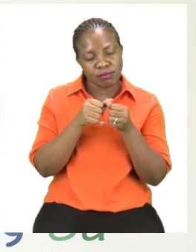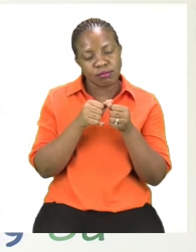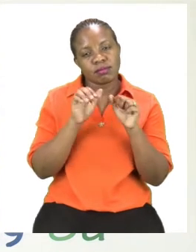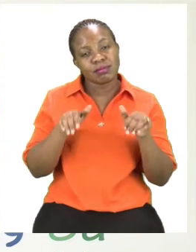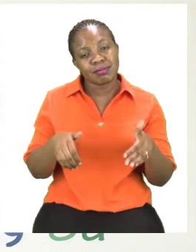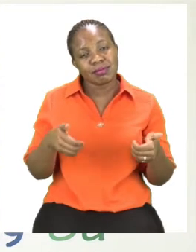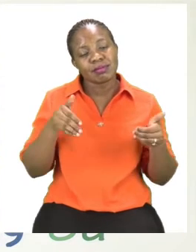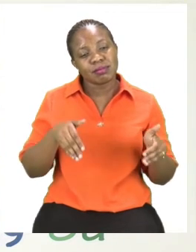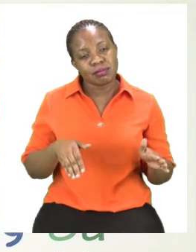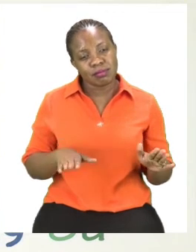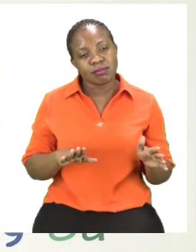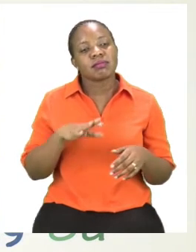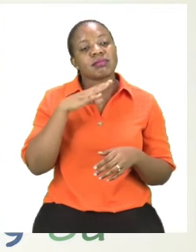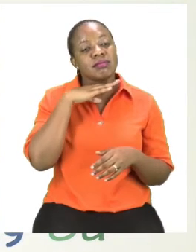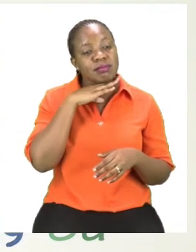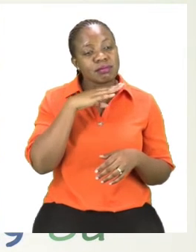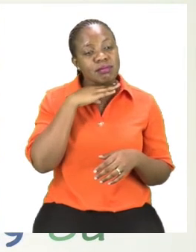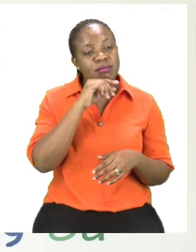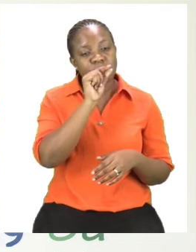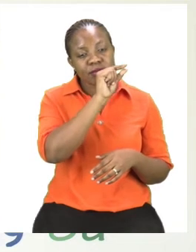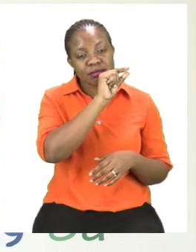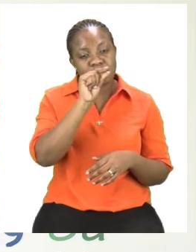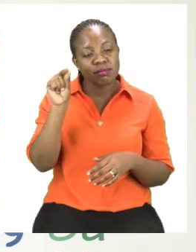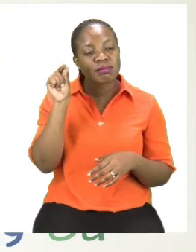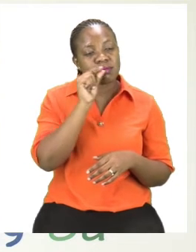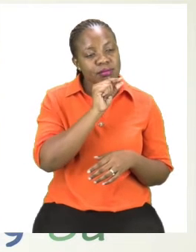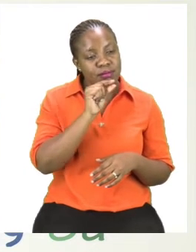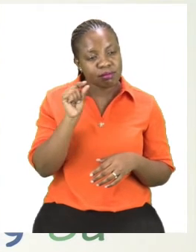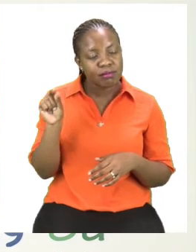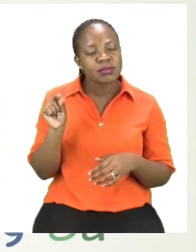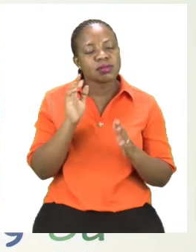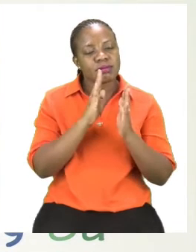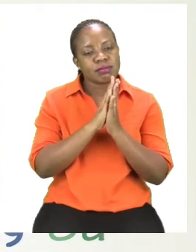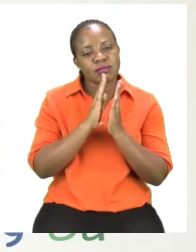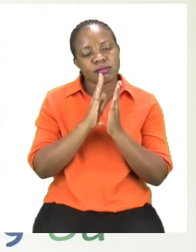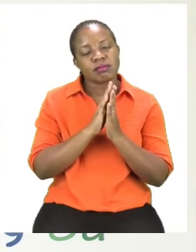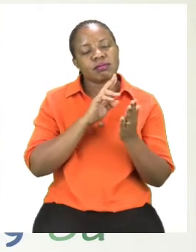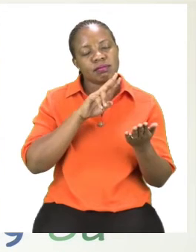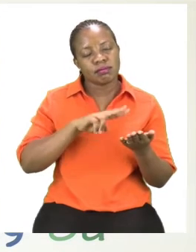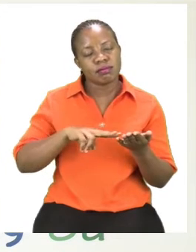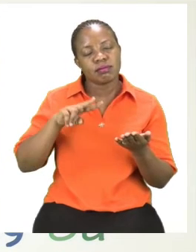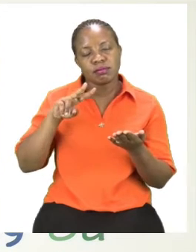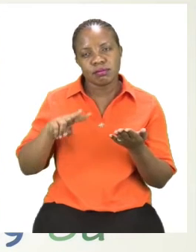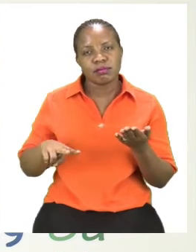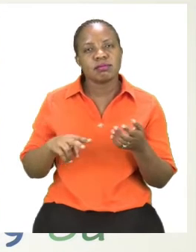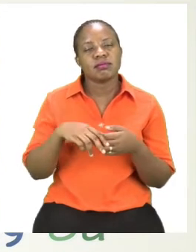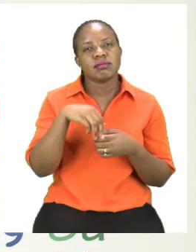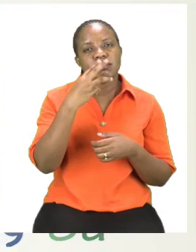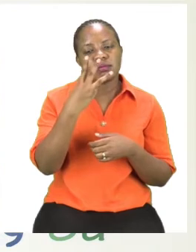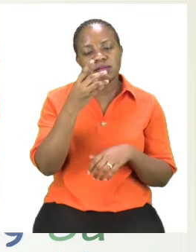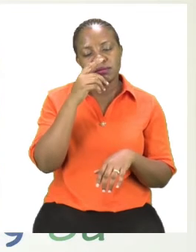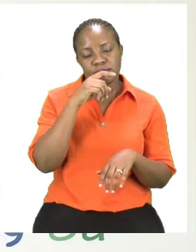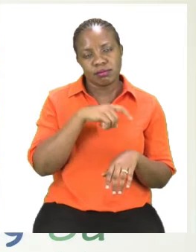read it 3 times. We read it twice, and then now we're going to check if we did the right